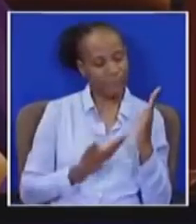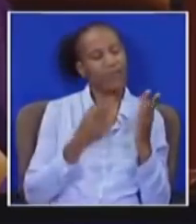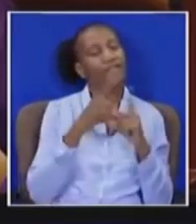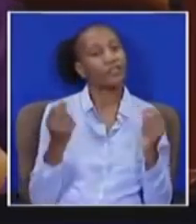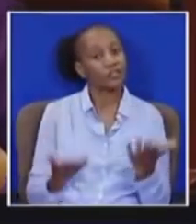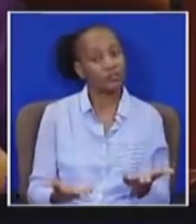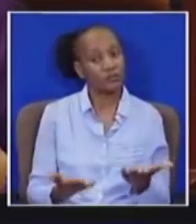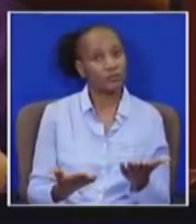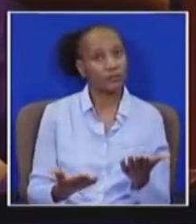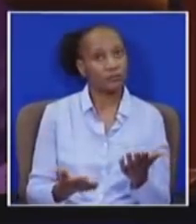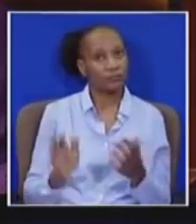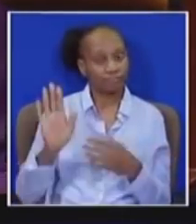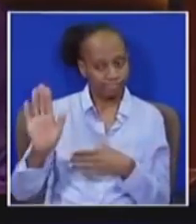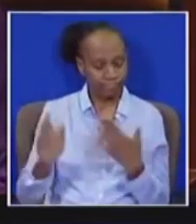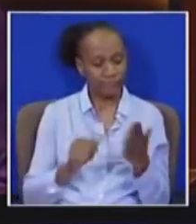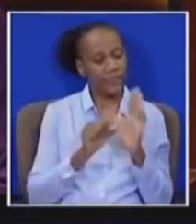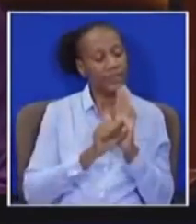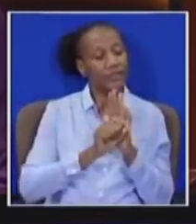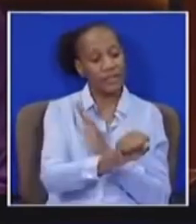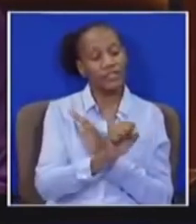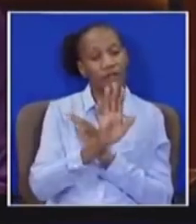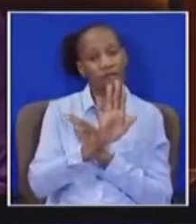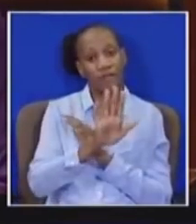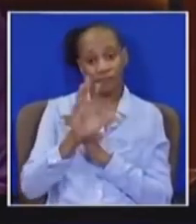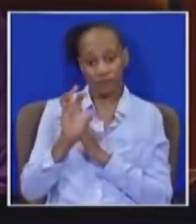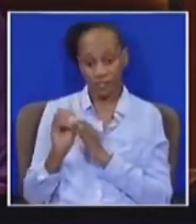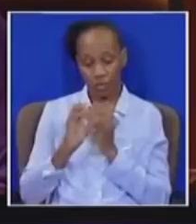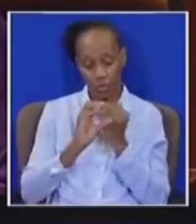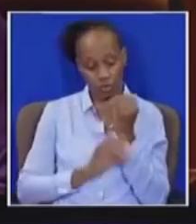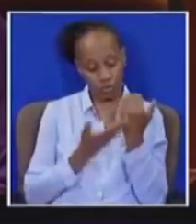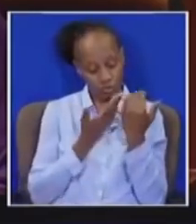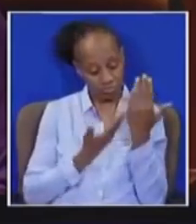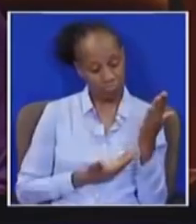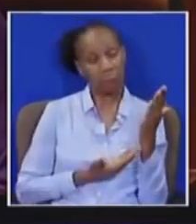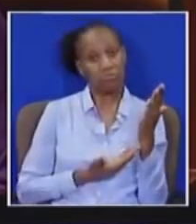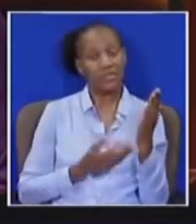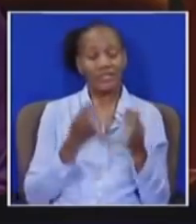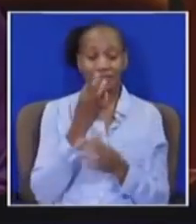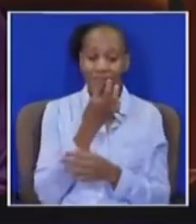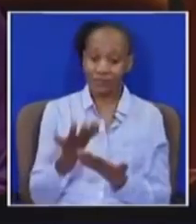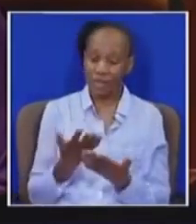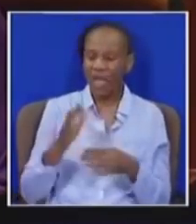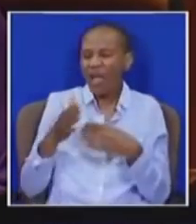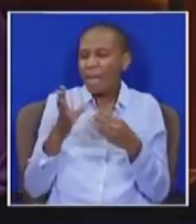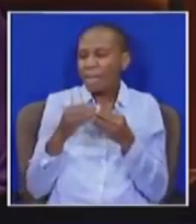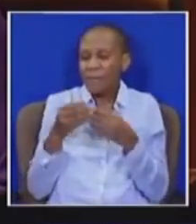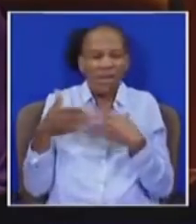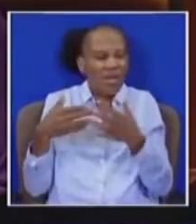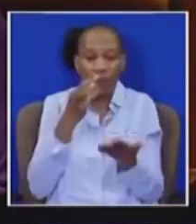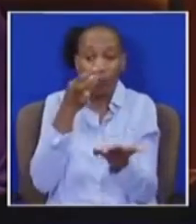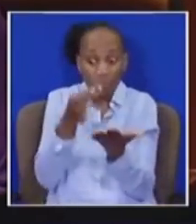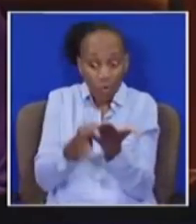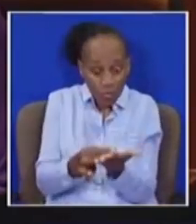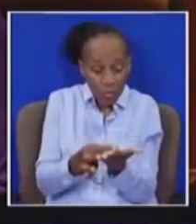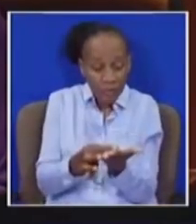talking? And please note me immediately after that. Section 50 of the Constitution permits any member to propose that the